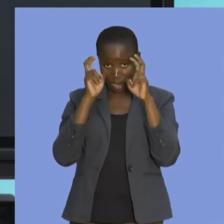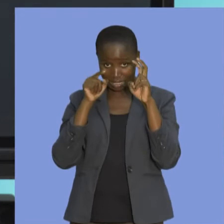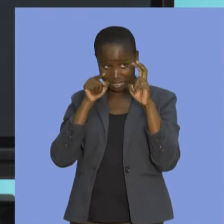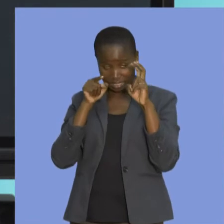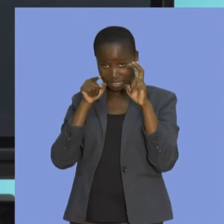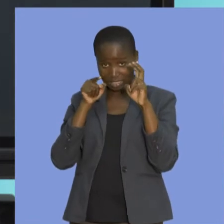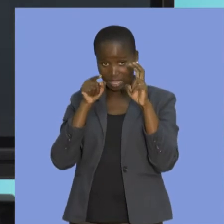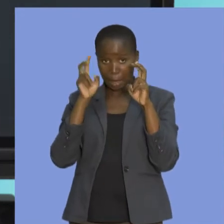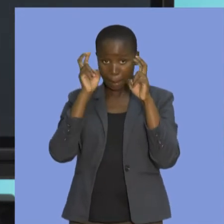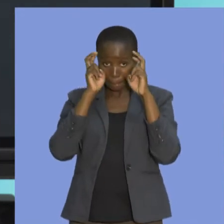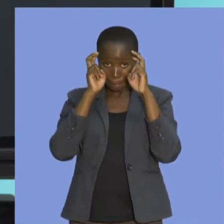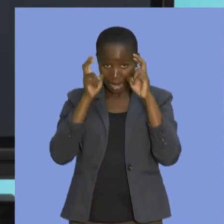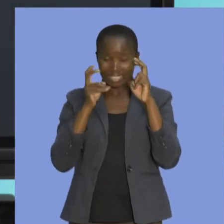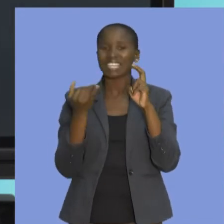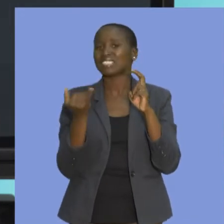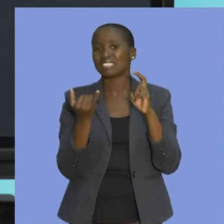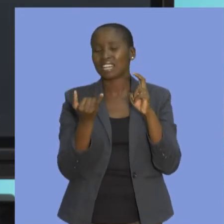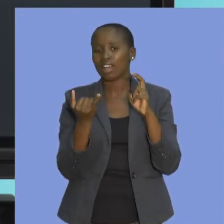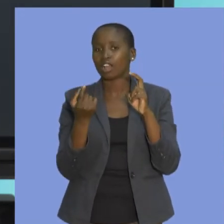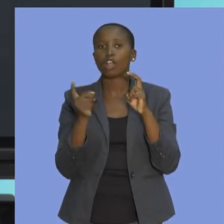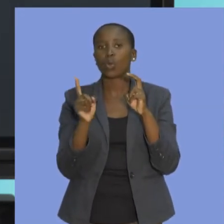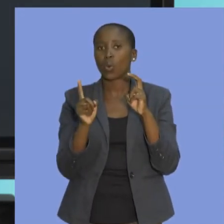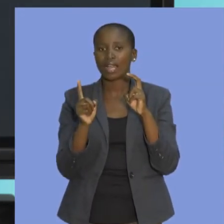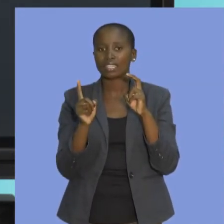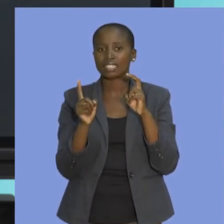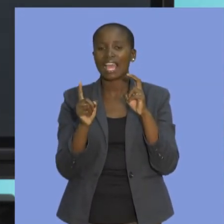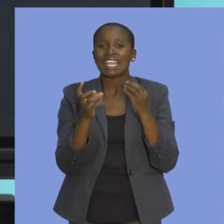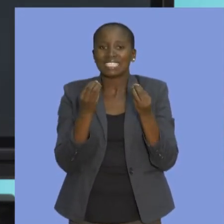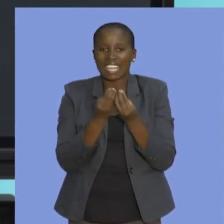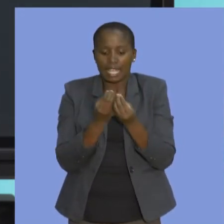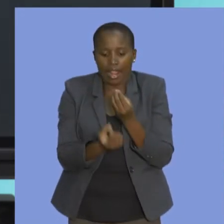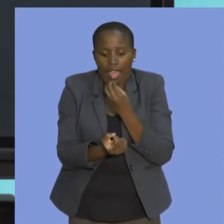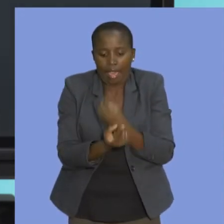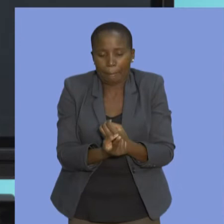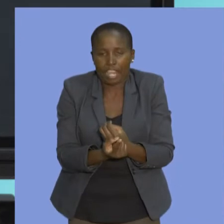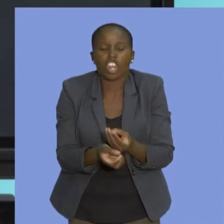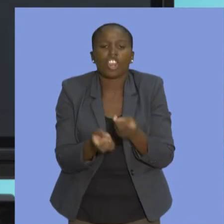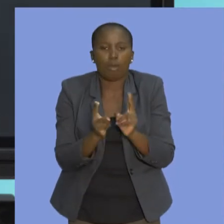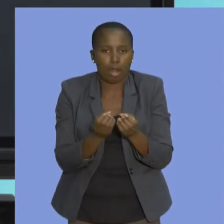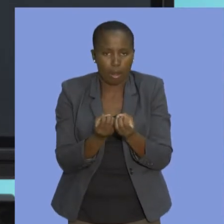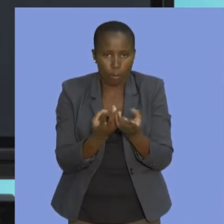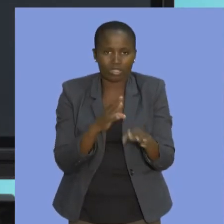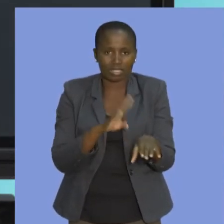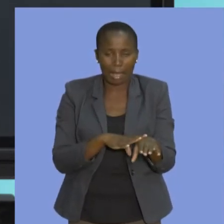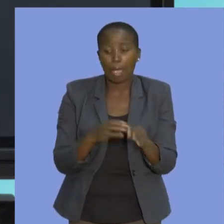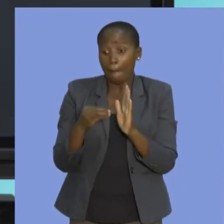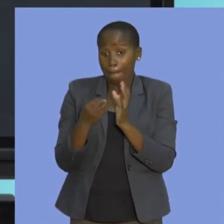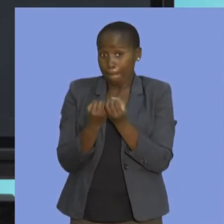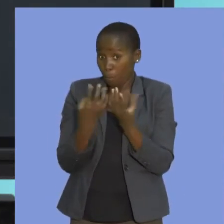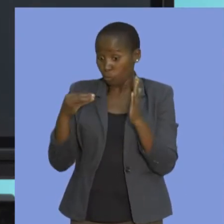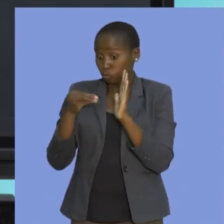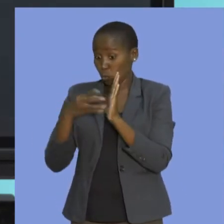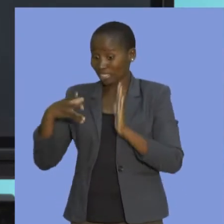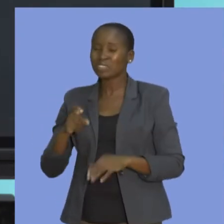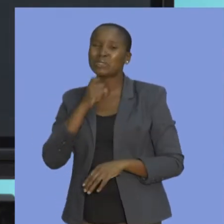mode. Mode implies the most occurring. Most of the learner at the school, they use